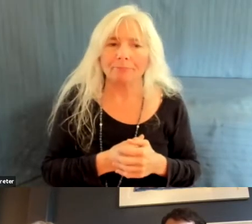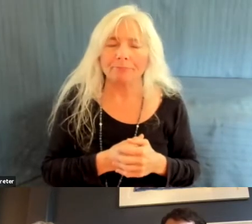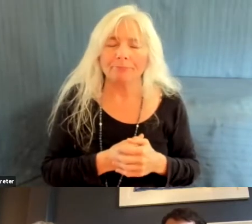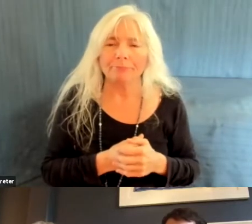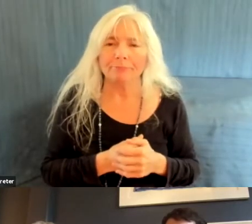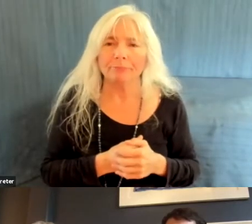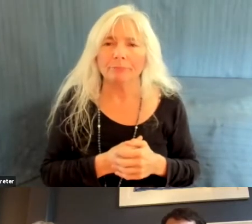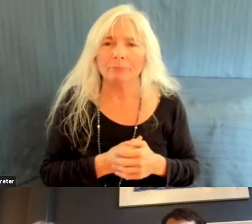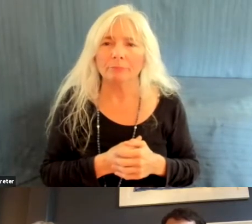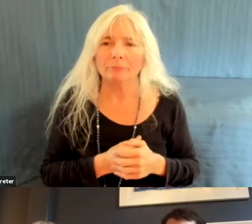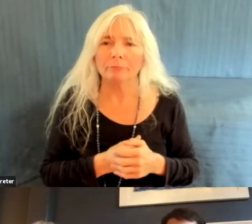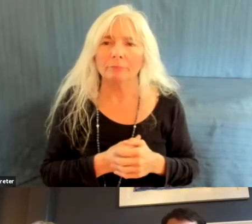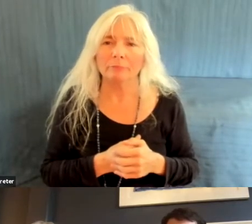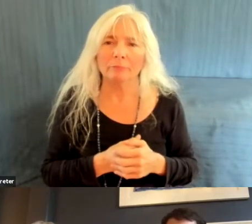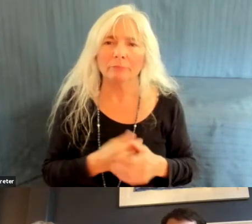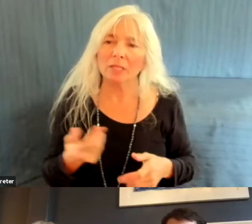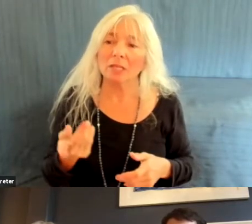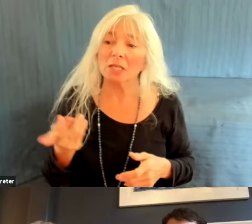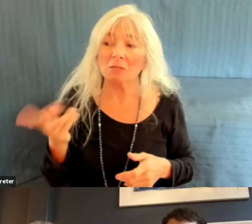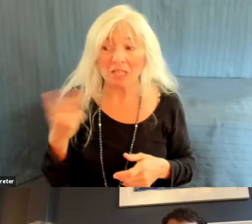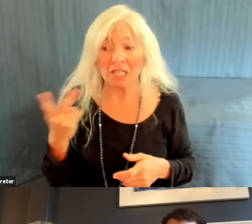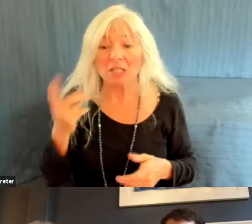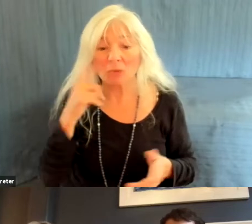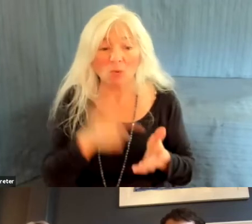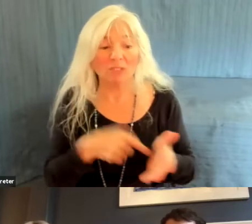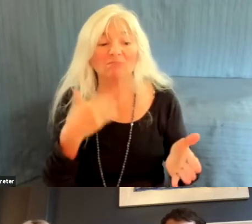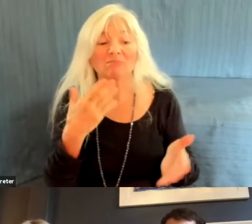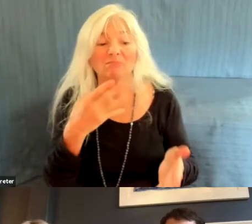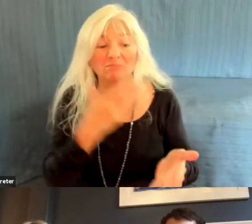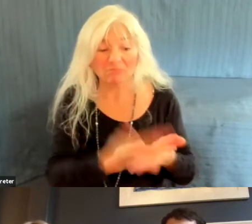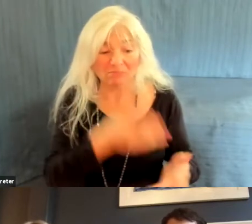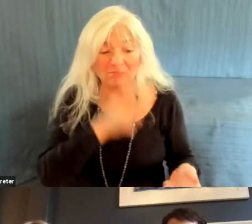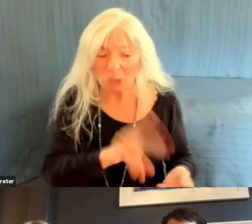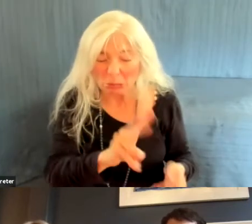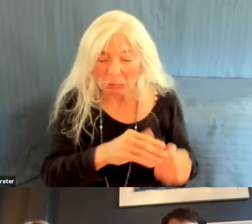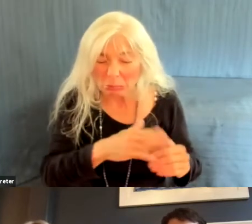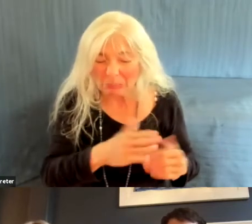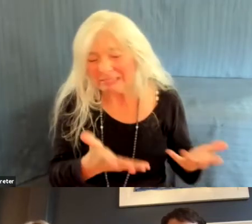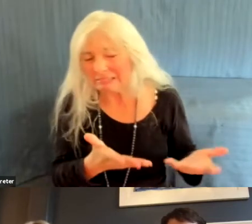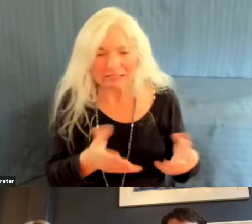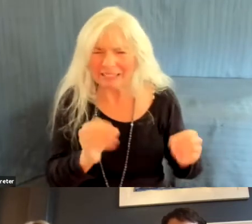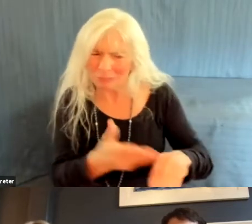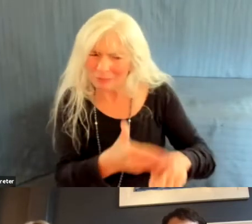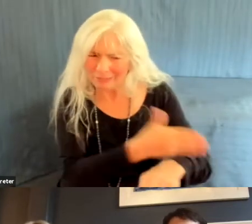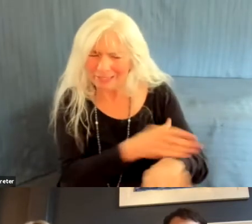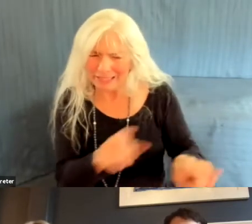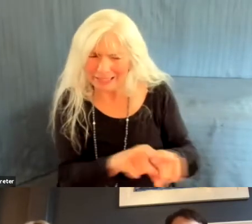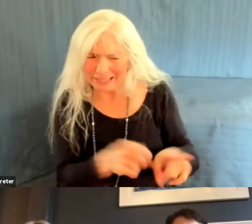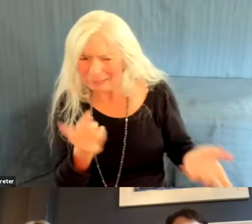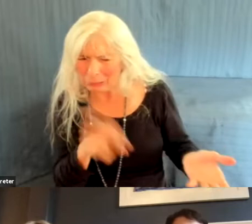so we kind of noticed, definitely by the time he was 2 and well past that he was not making the progress he should be